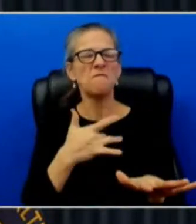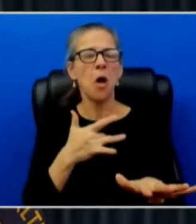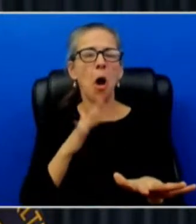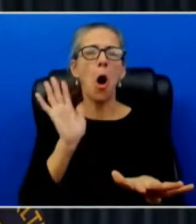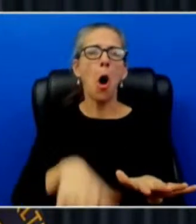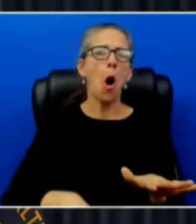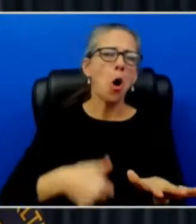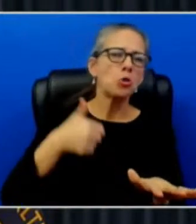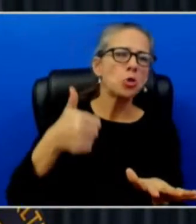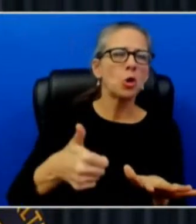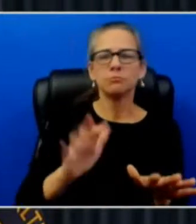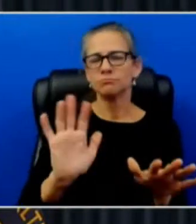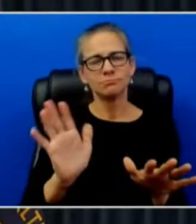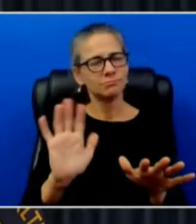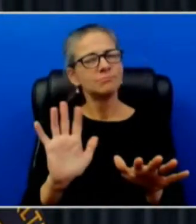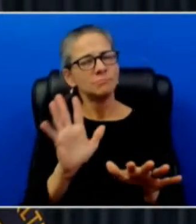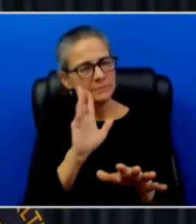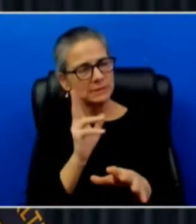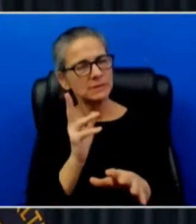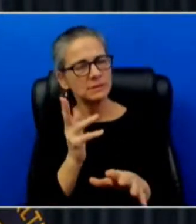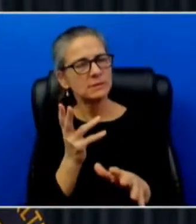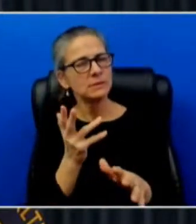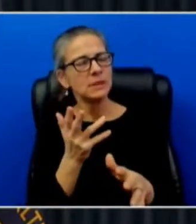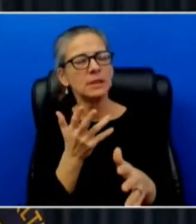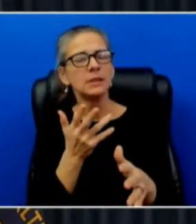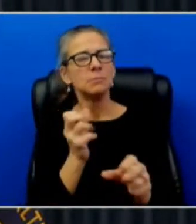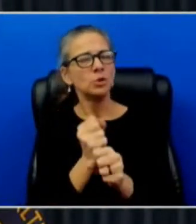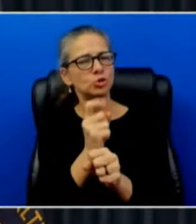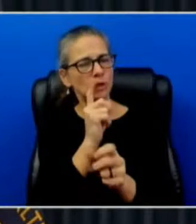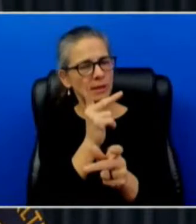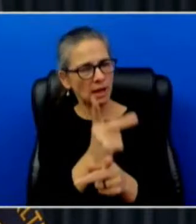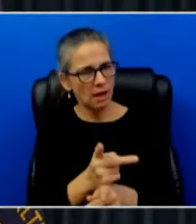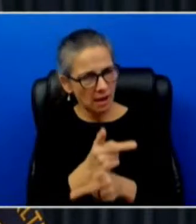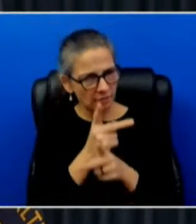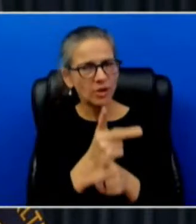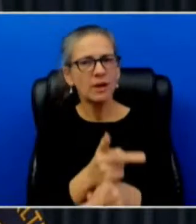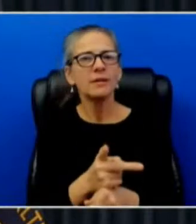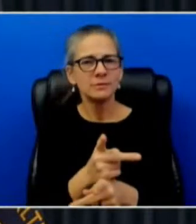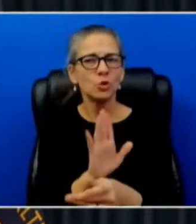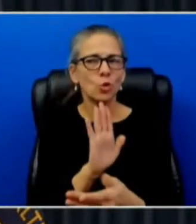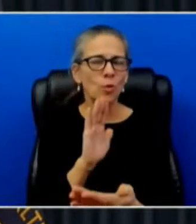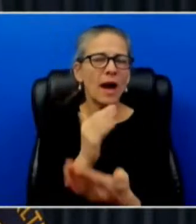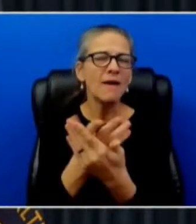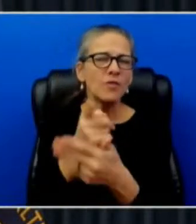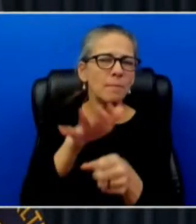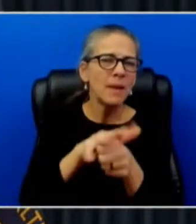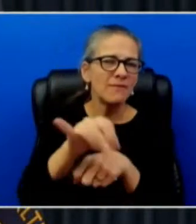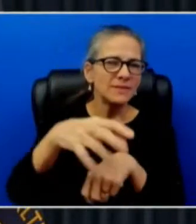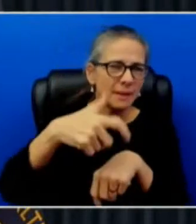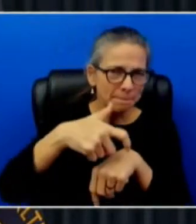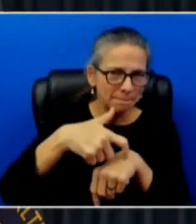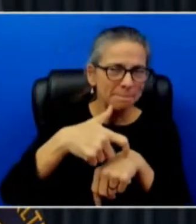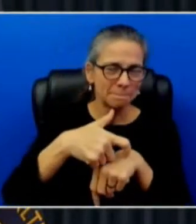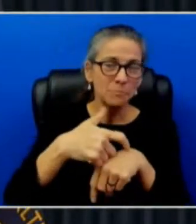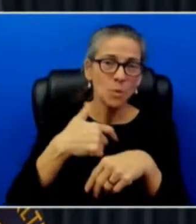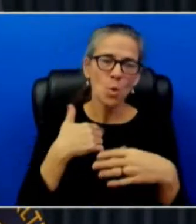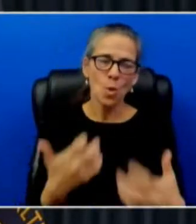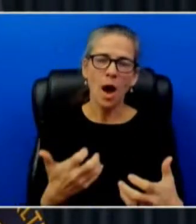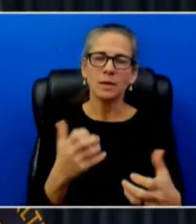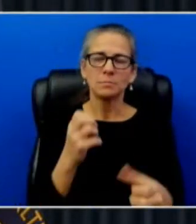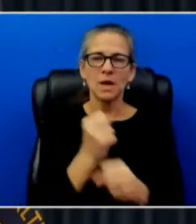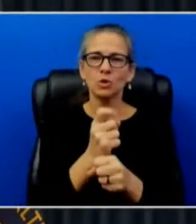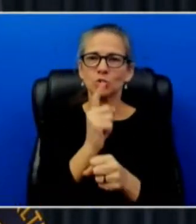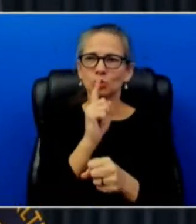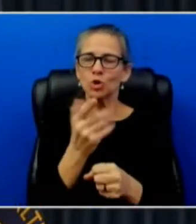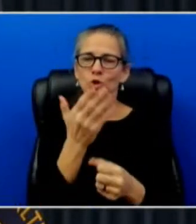Stay off the roads today as long as you can, and that'll get us the best chance to have it in the best condition for tomorrow